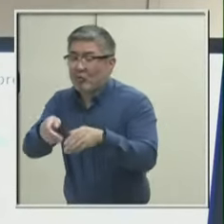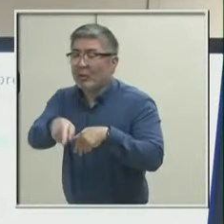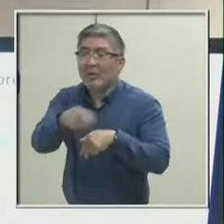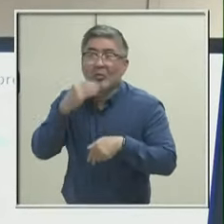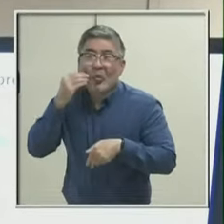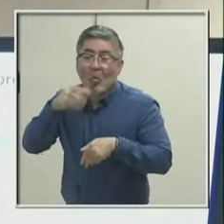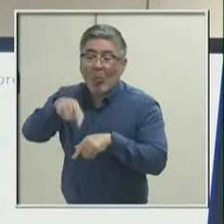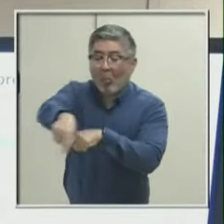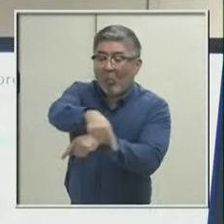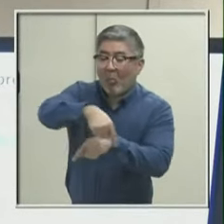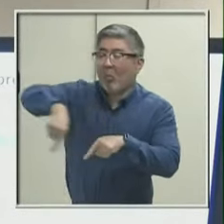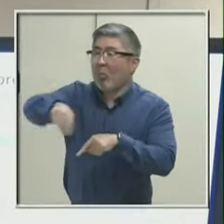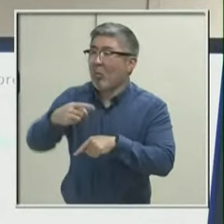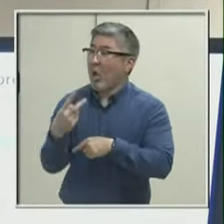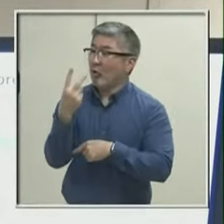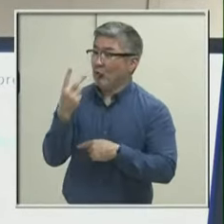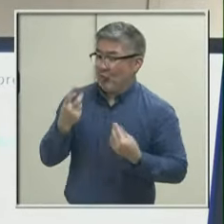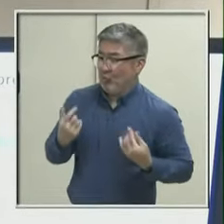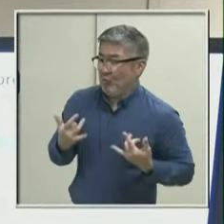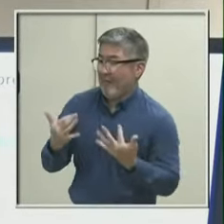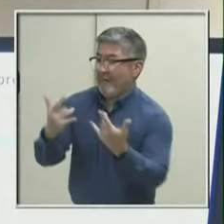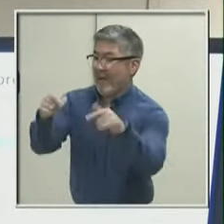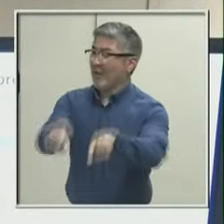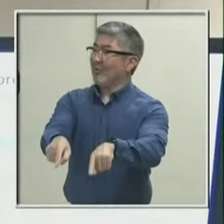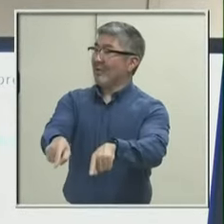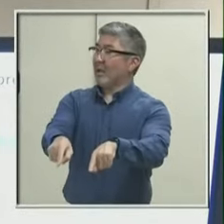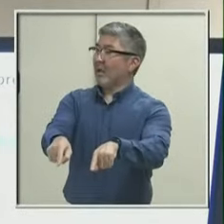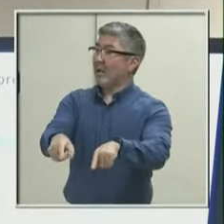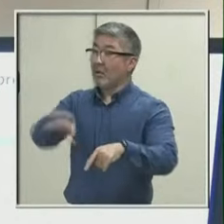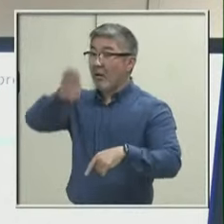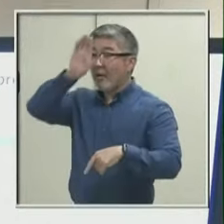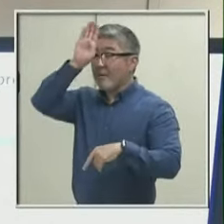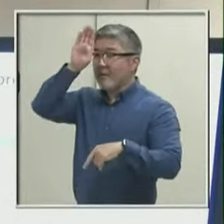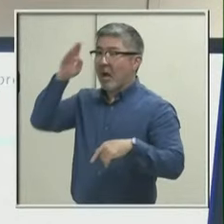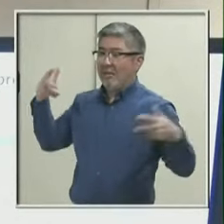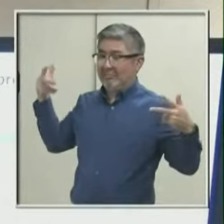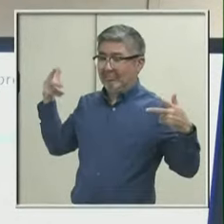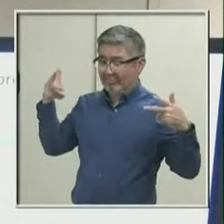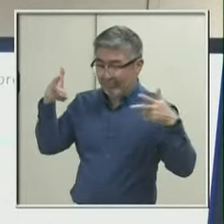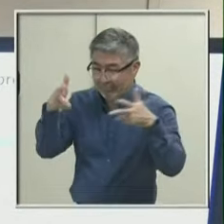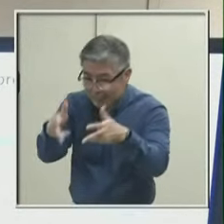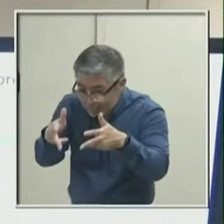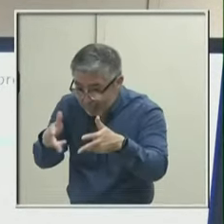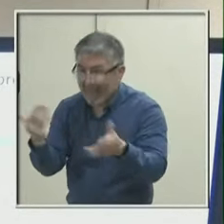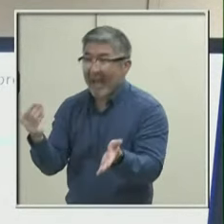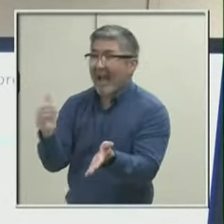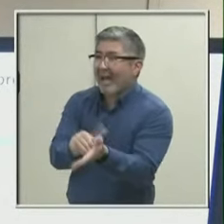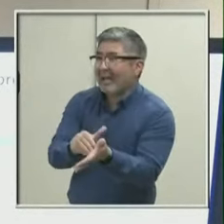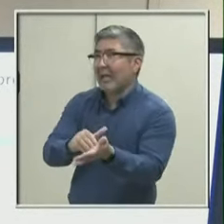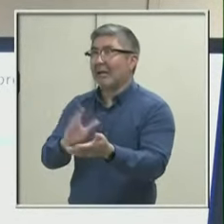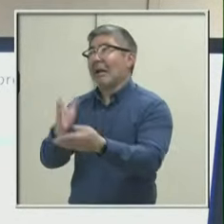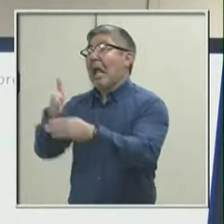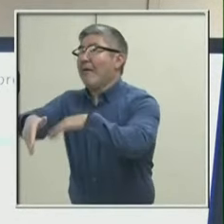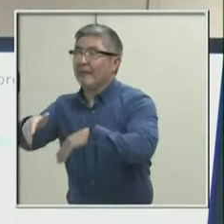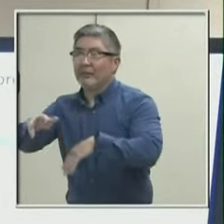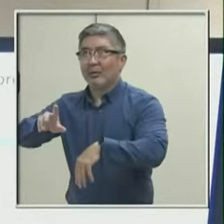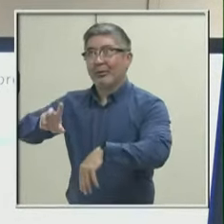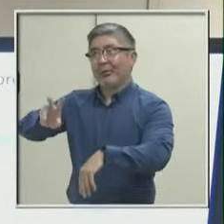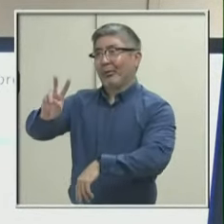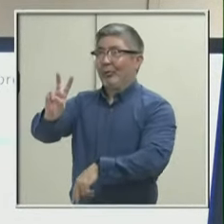two fires had burned. And when the fire department returned to the scene a little bit after 2:55 in